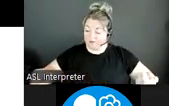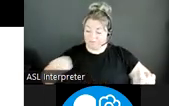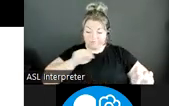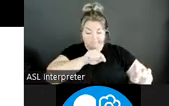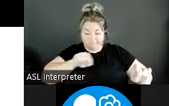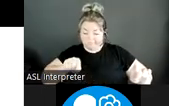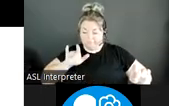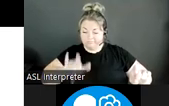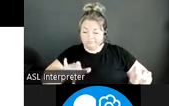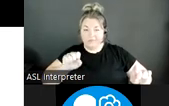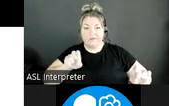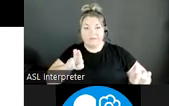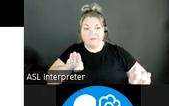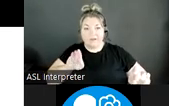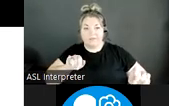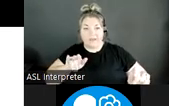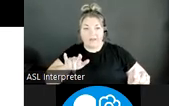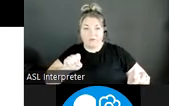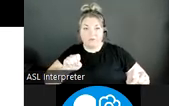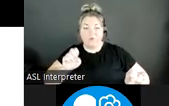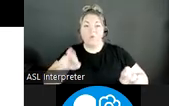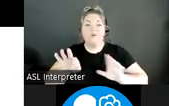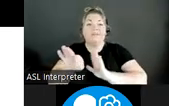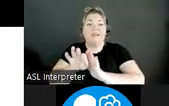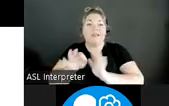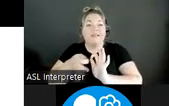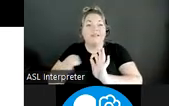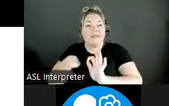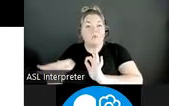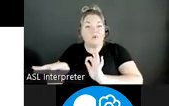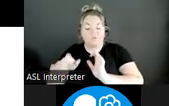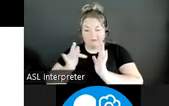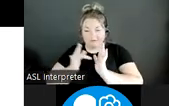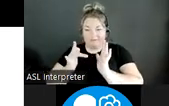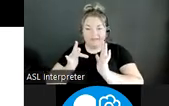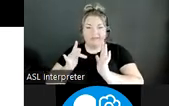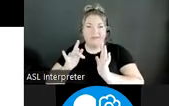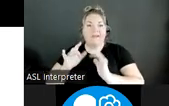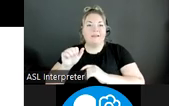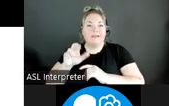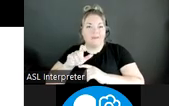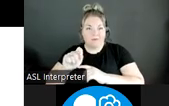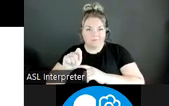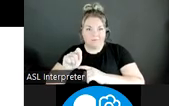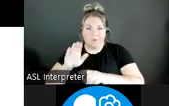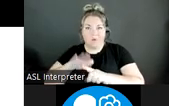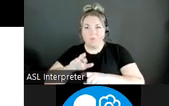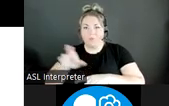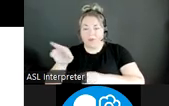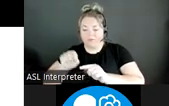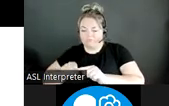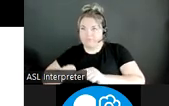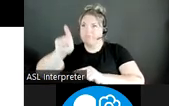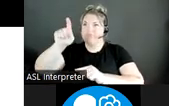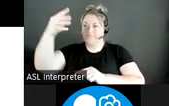on subtitles. You can also select the language. You'll click the caret to the right of the button, and then that'll